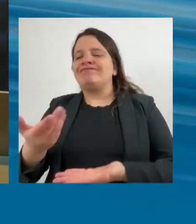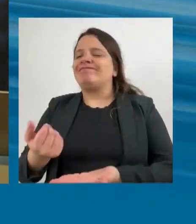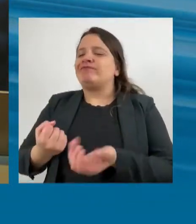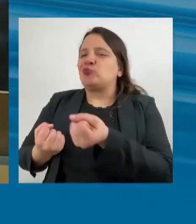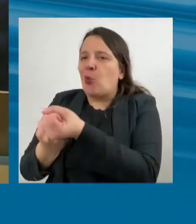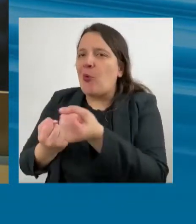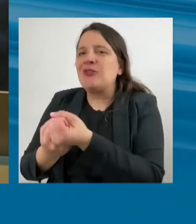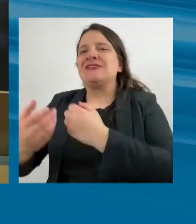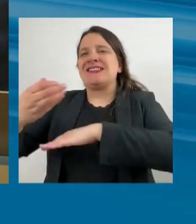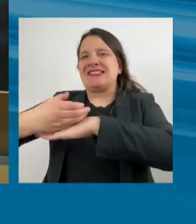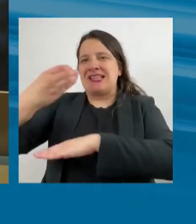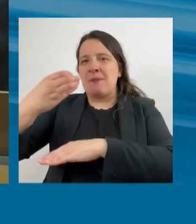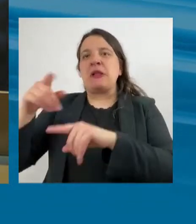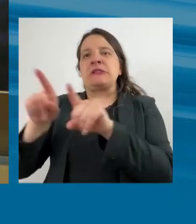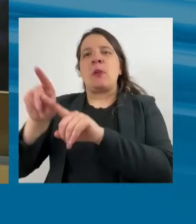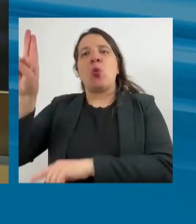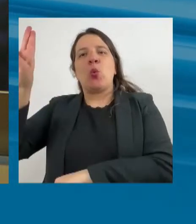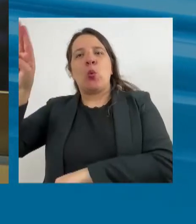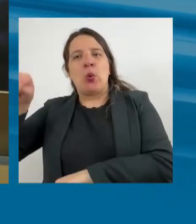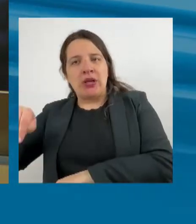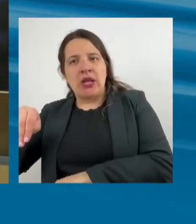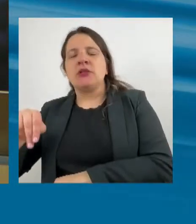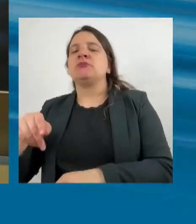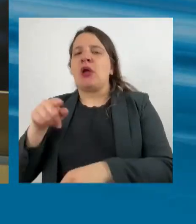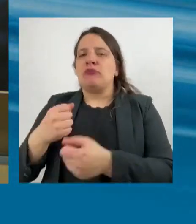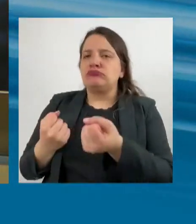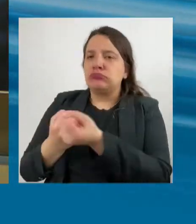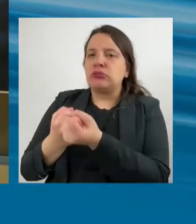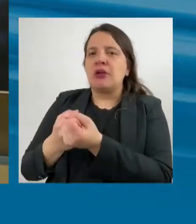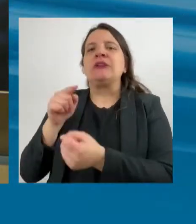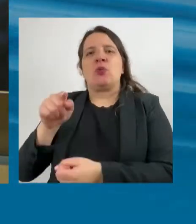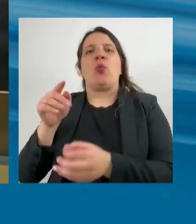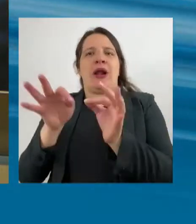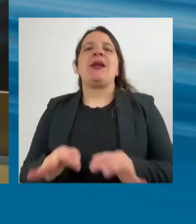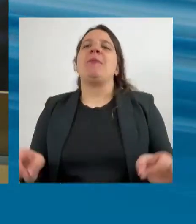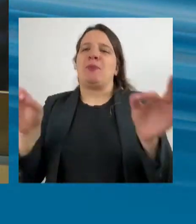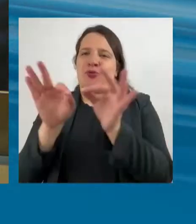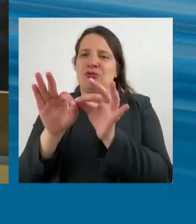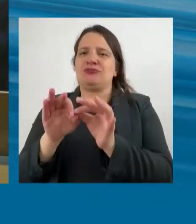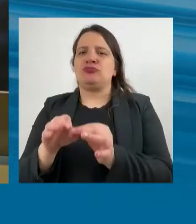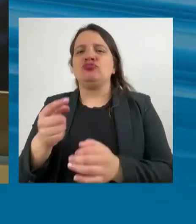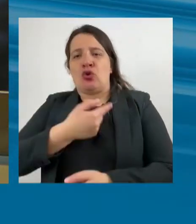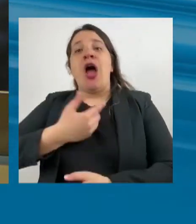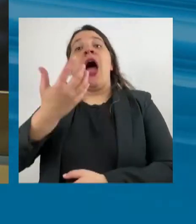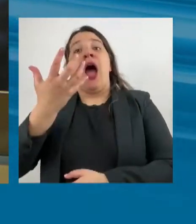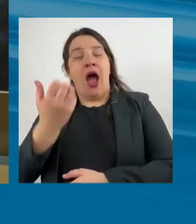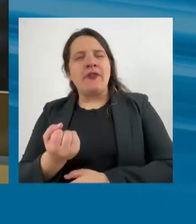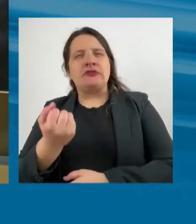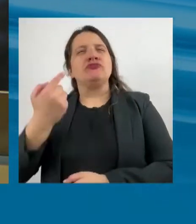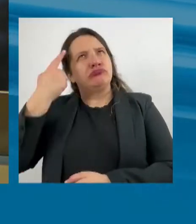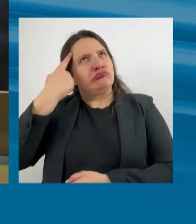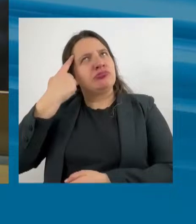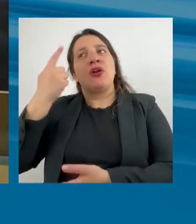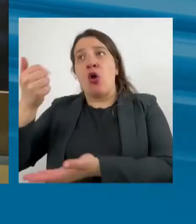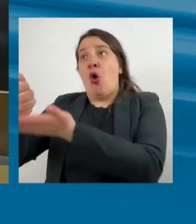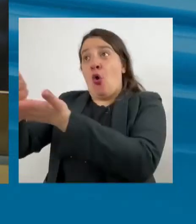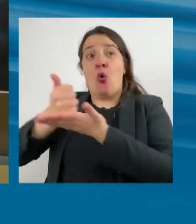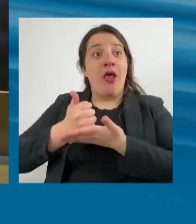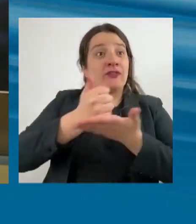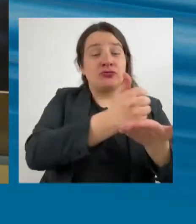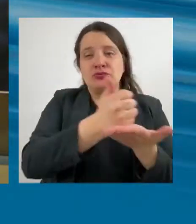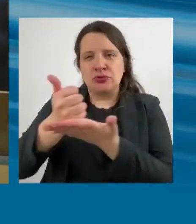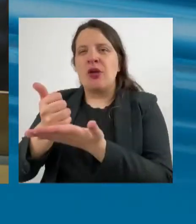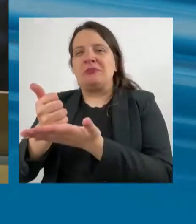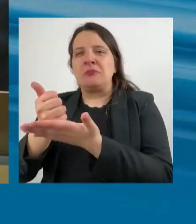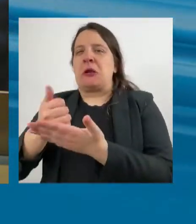and other UN organizations and multilateral organizations have been key. So we hope this collaboration